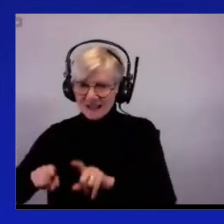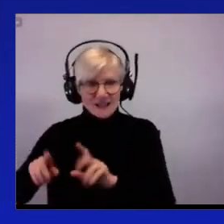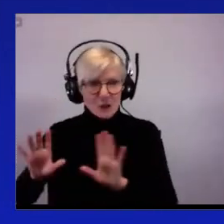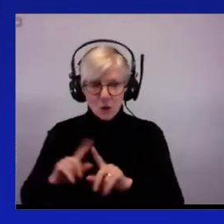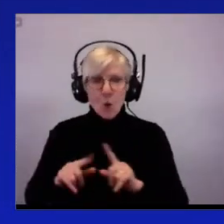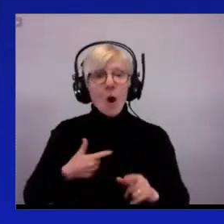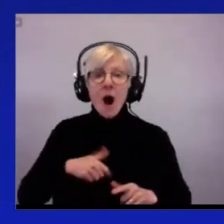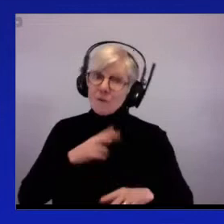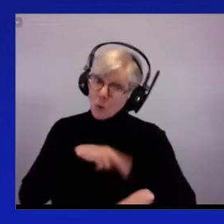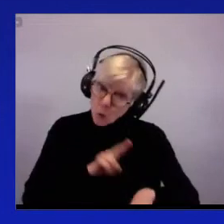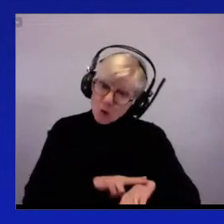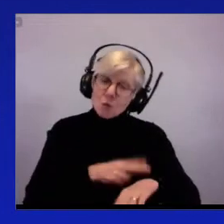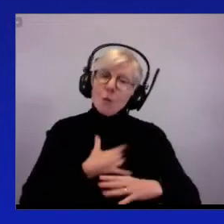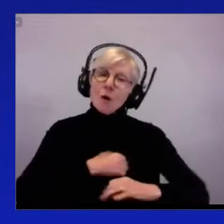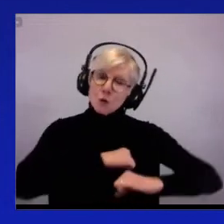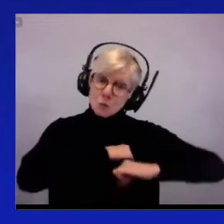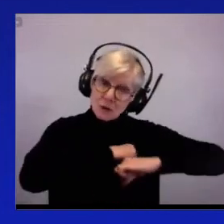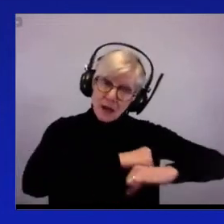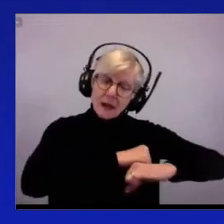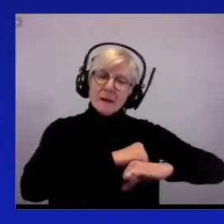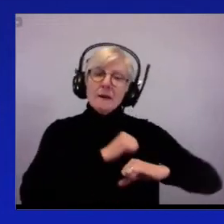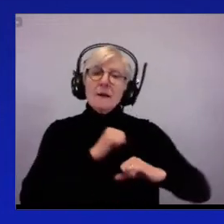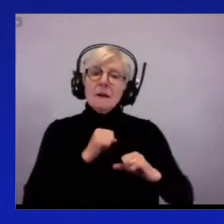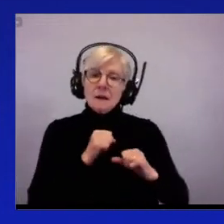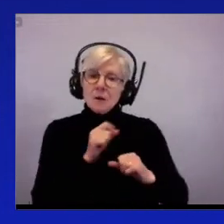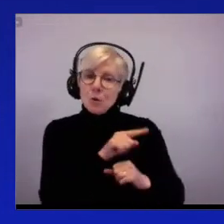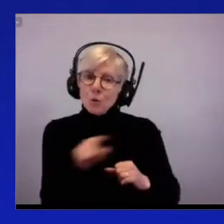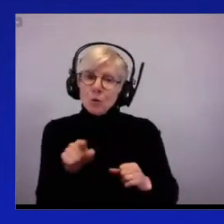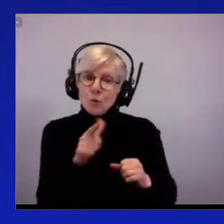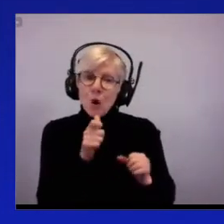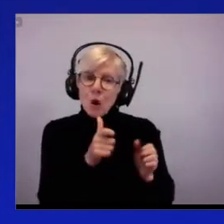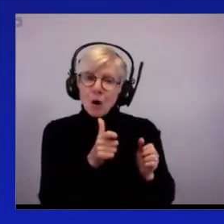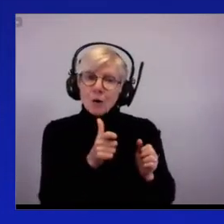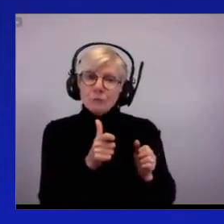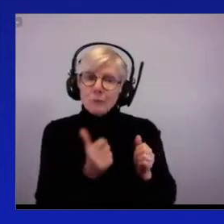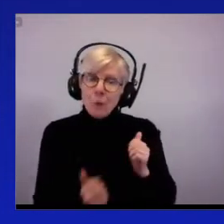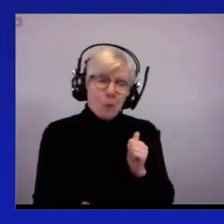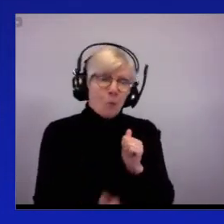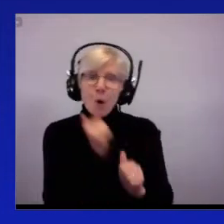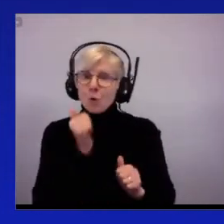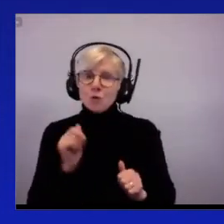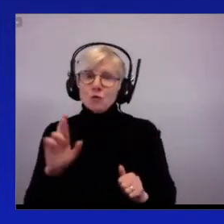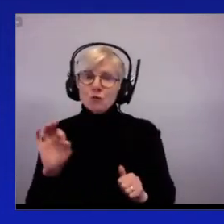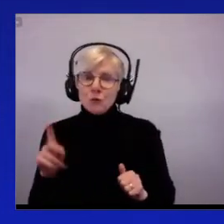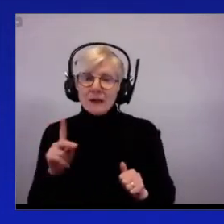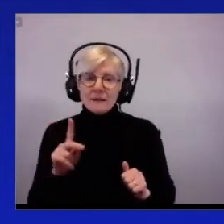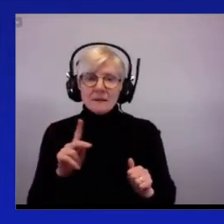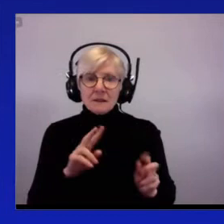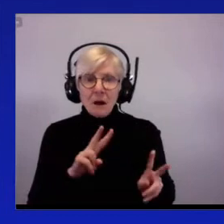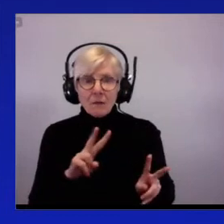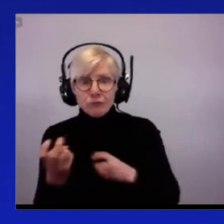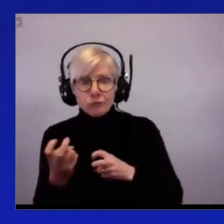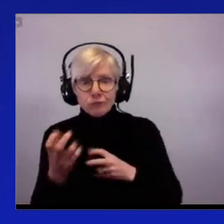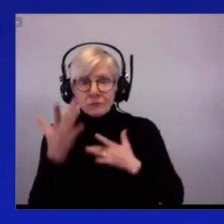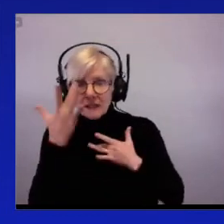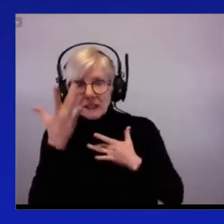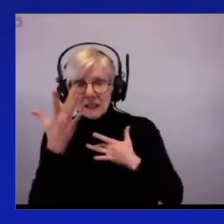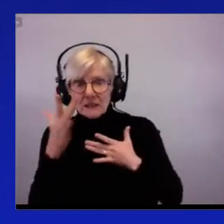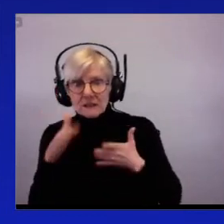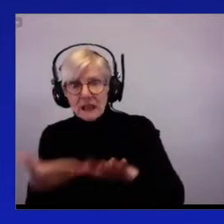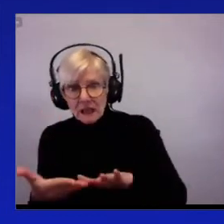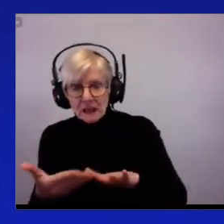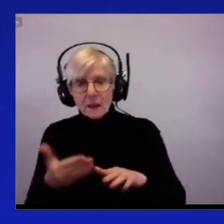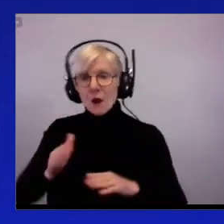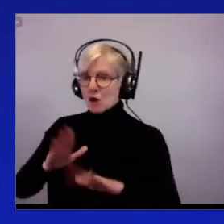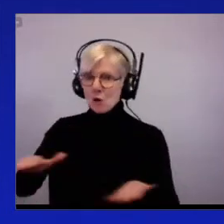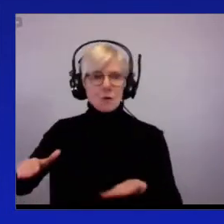at greatest risk of hospitalization and death. And fortunately, children are not likely to have severe infection. But